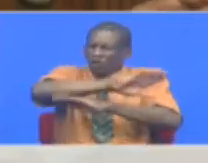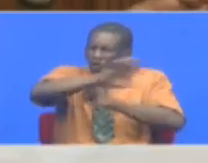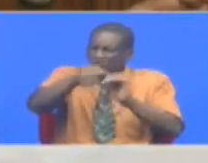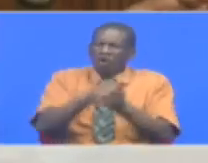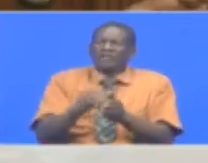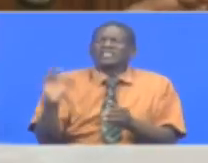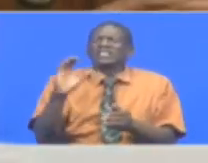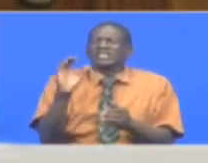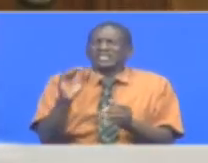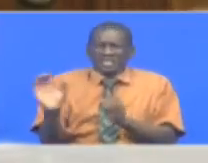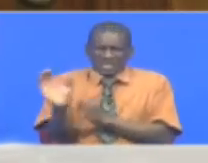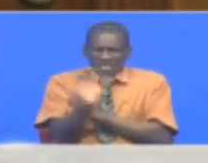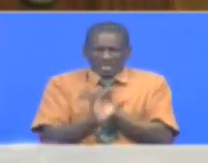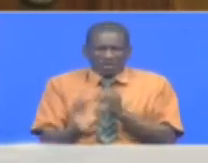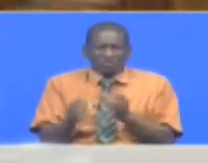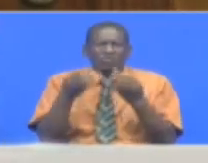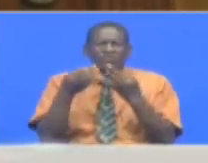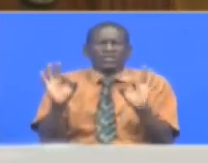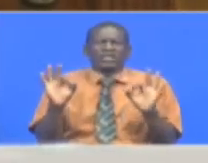board freely.